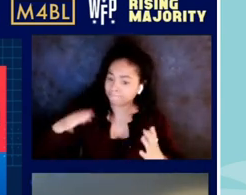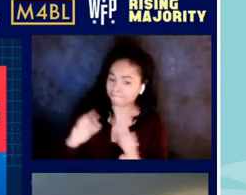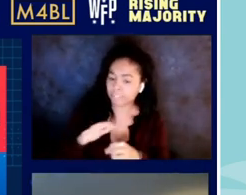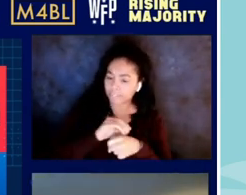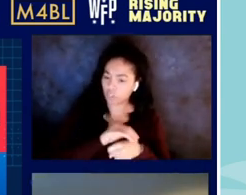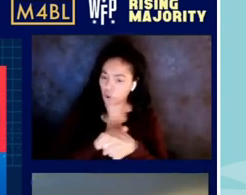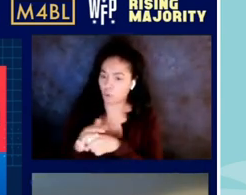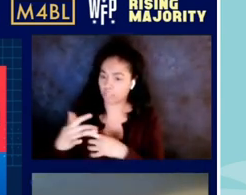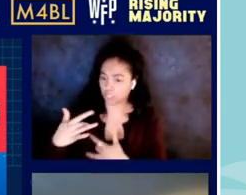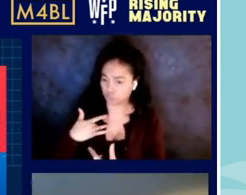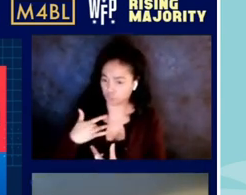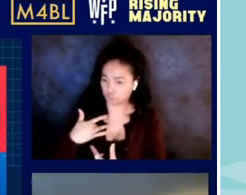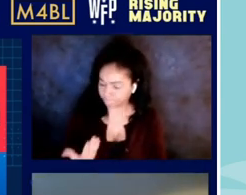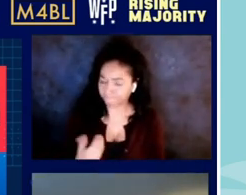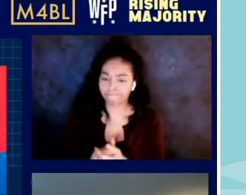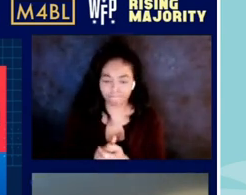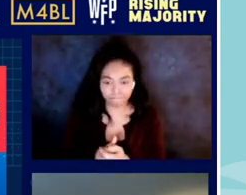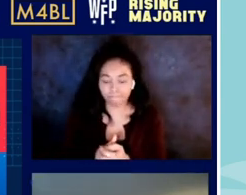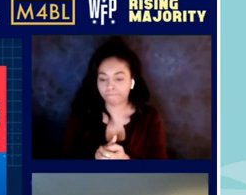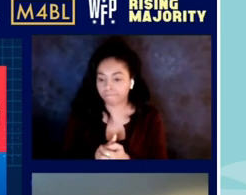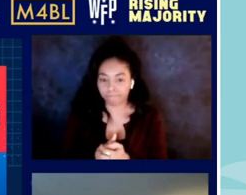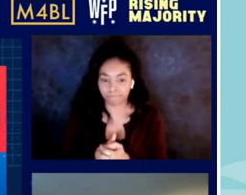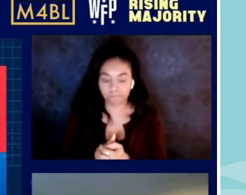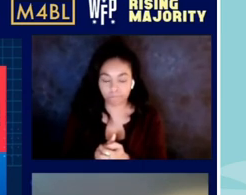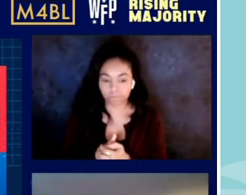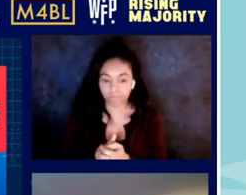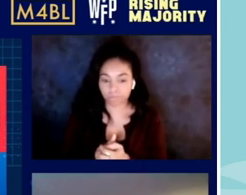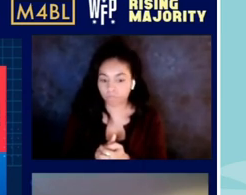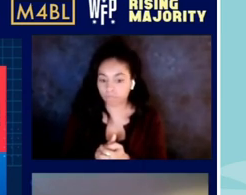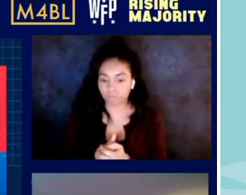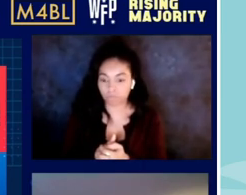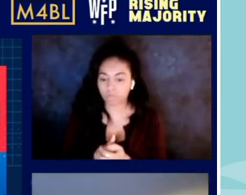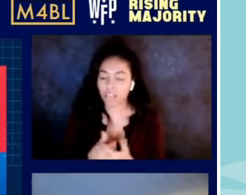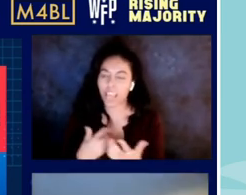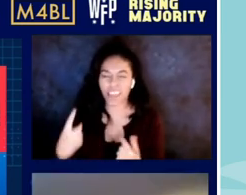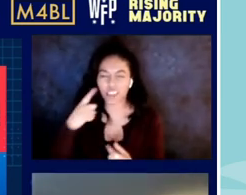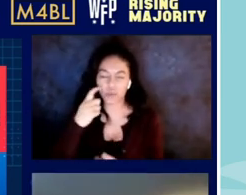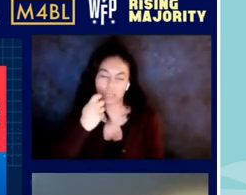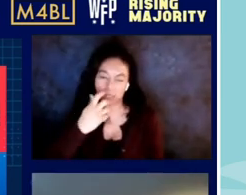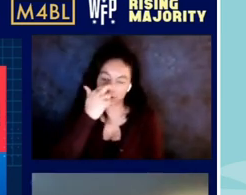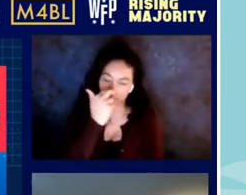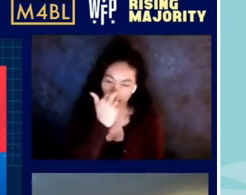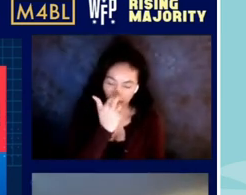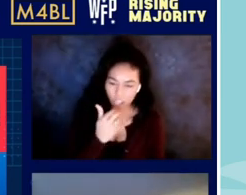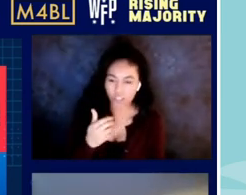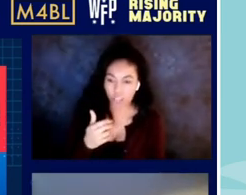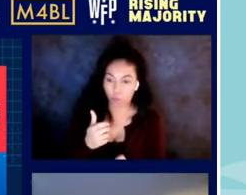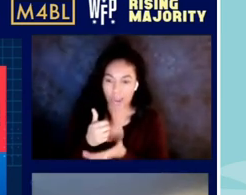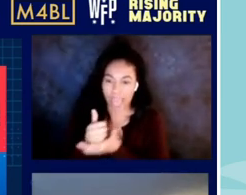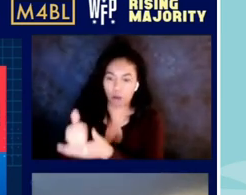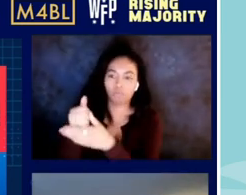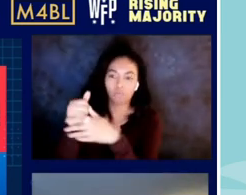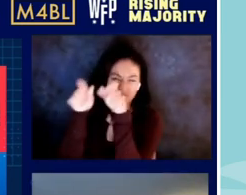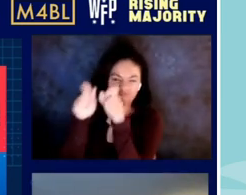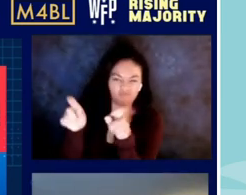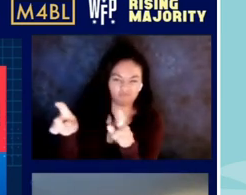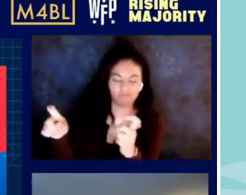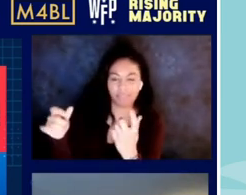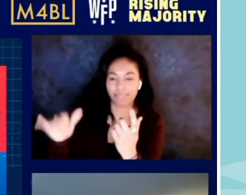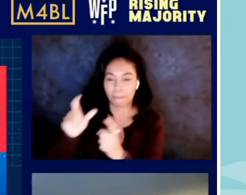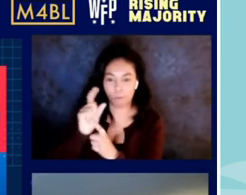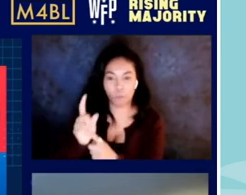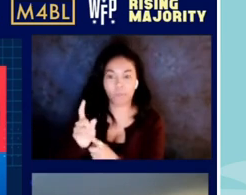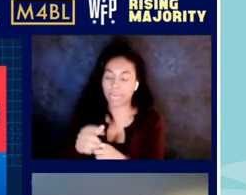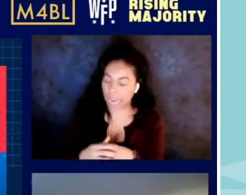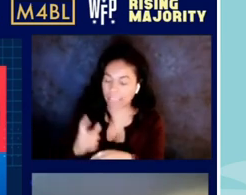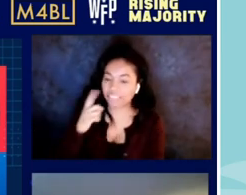would be it would add a touch of humor that would help viralize the moment a little bit. And it did. And I